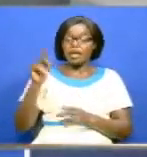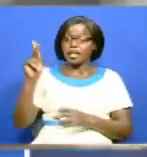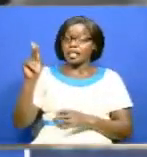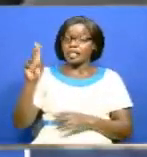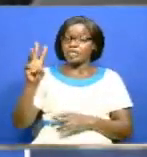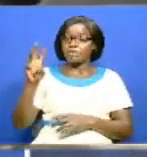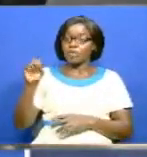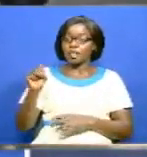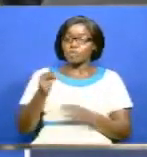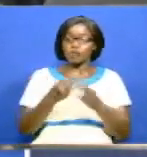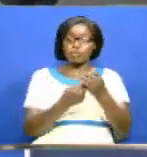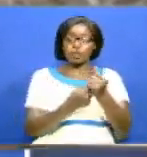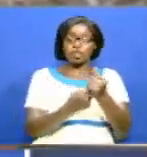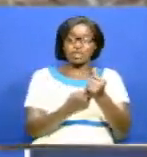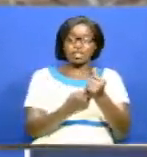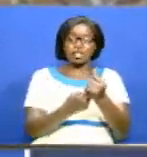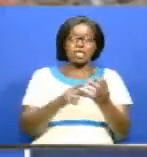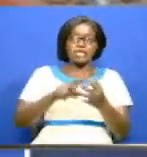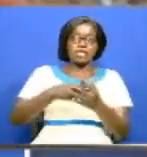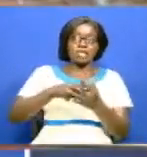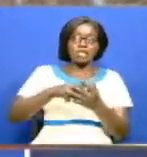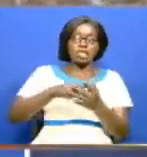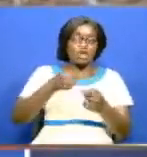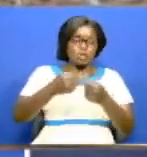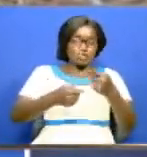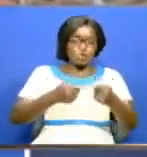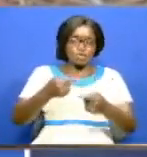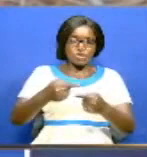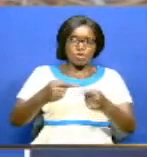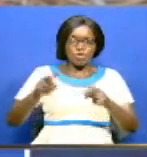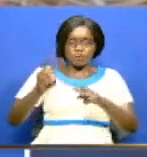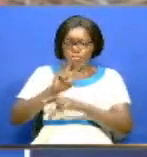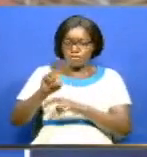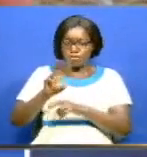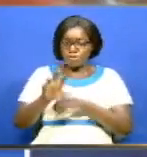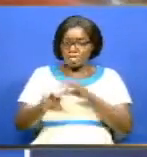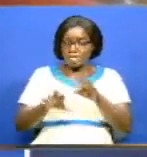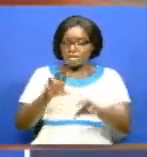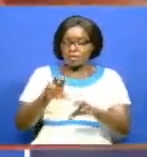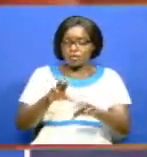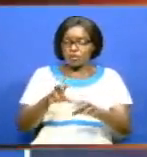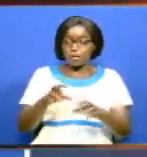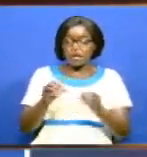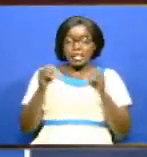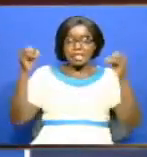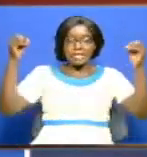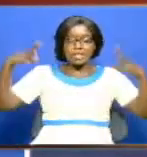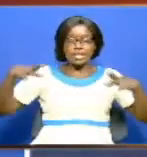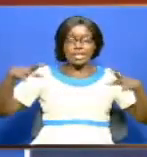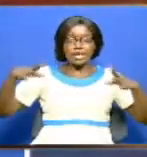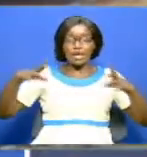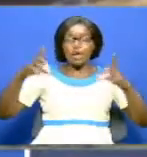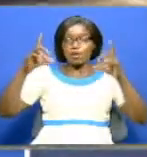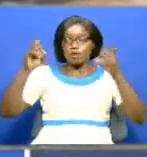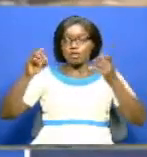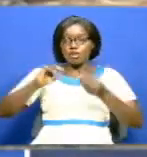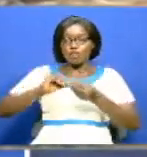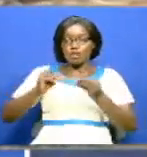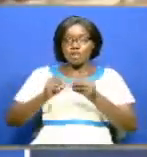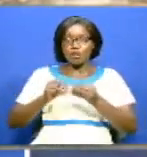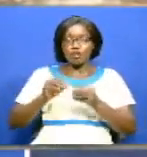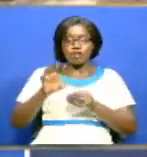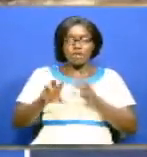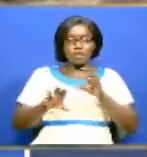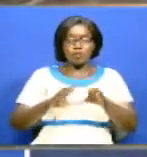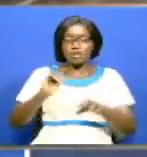with partners, initiated the process of surveying the two animals to get a clear picture of the population of the animals, adding that